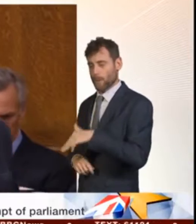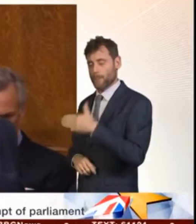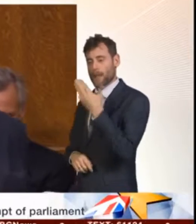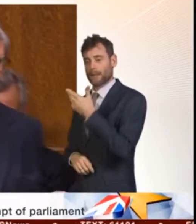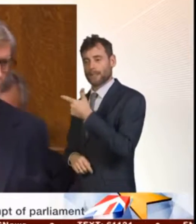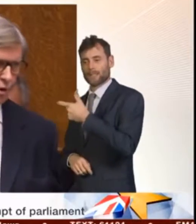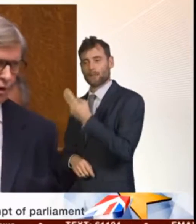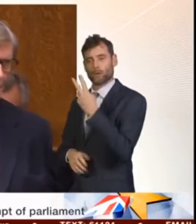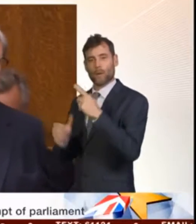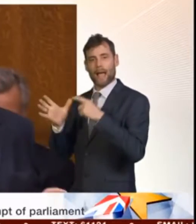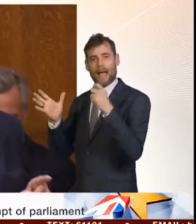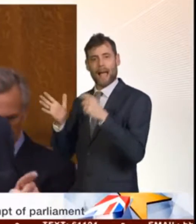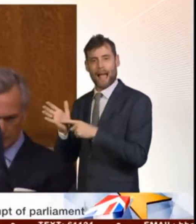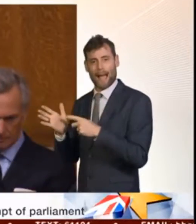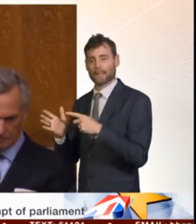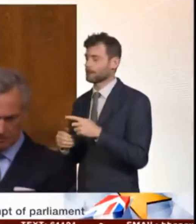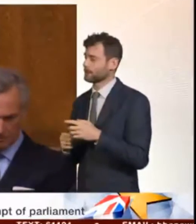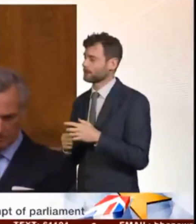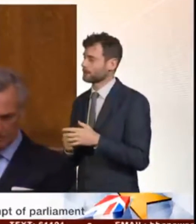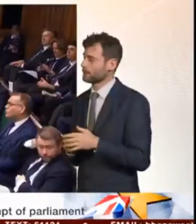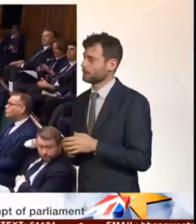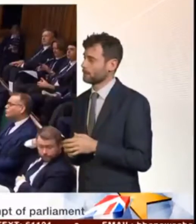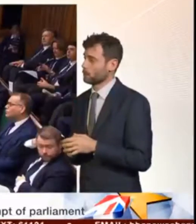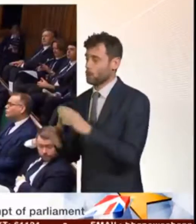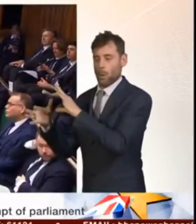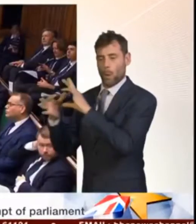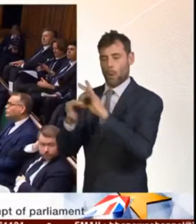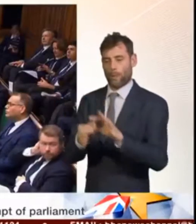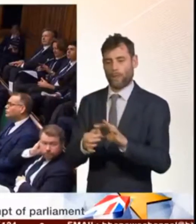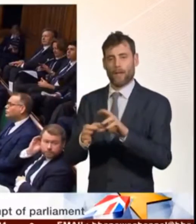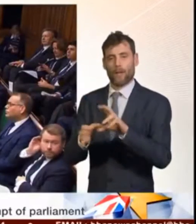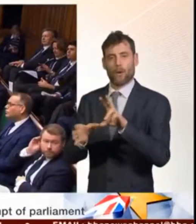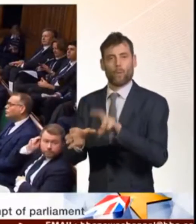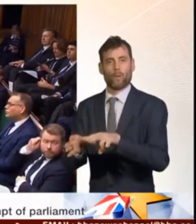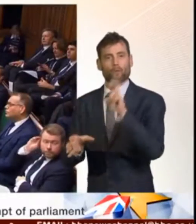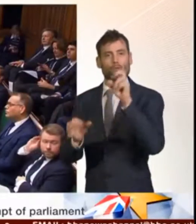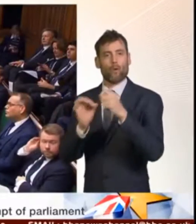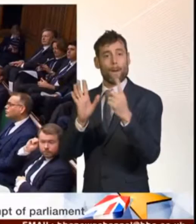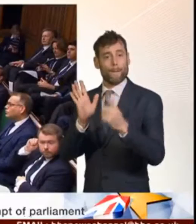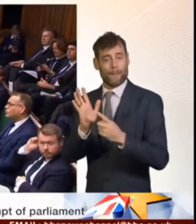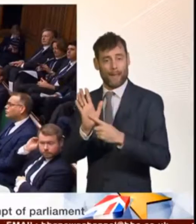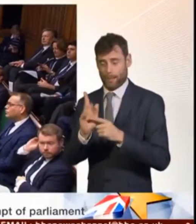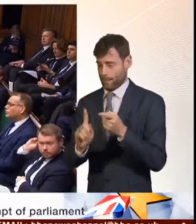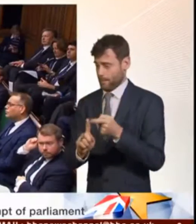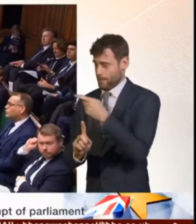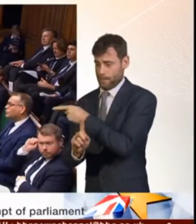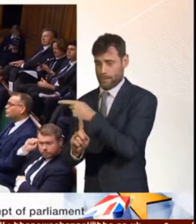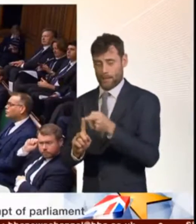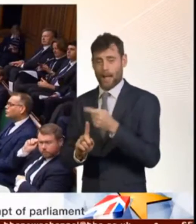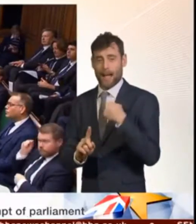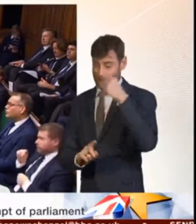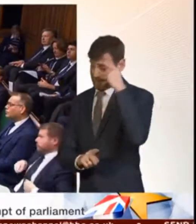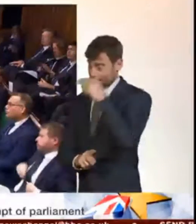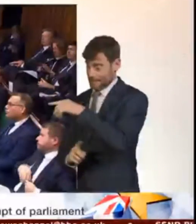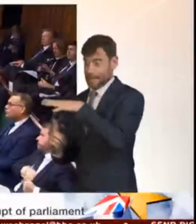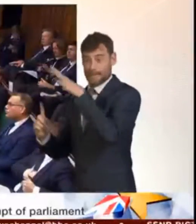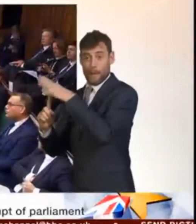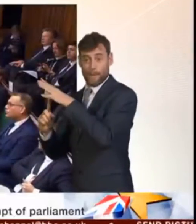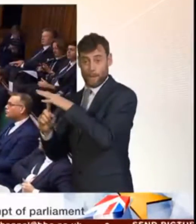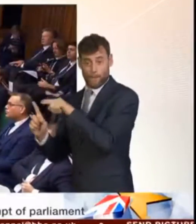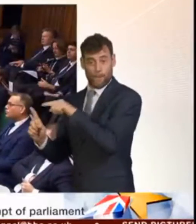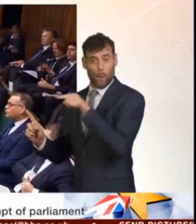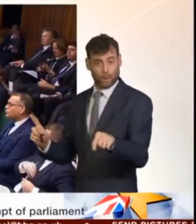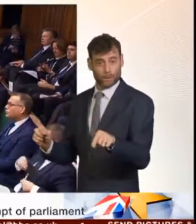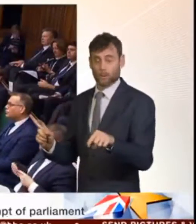the prospective withdrawal and implementation bill, which again is a matter of extreme public importance. By any